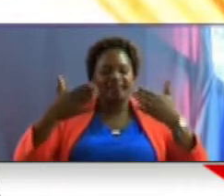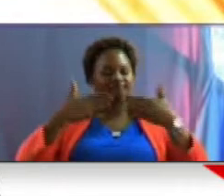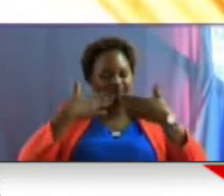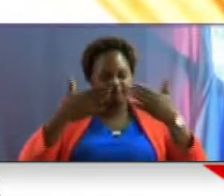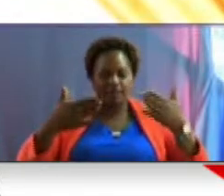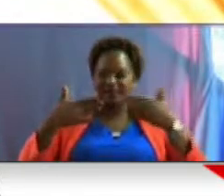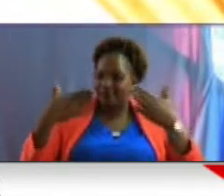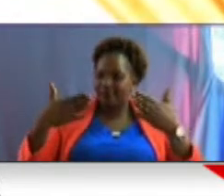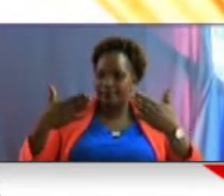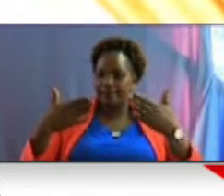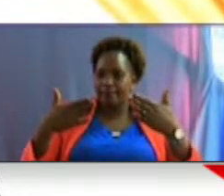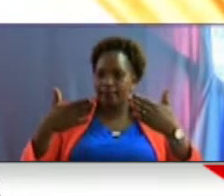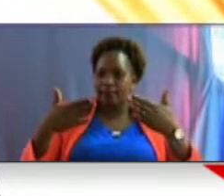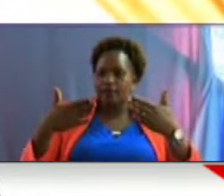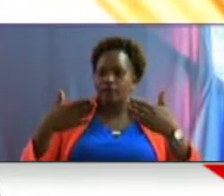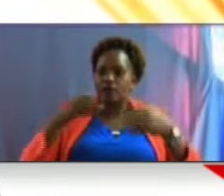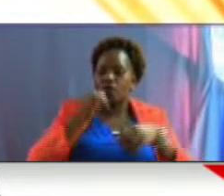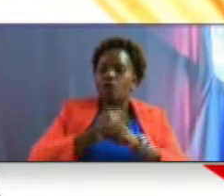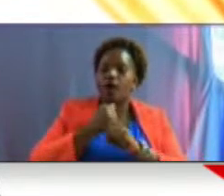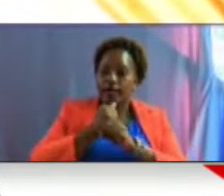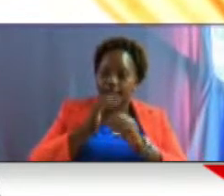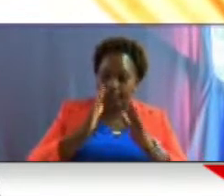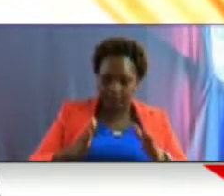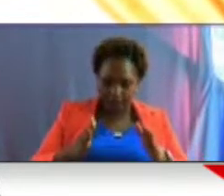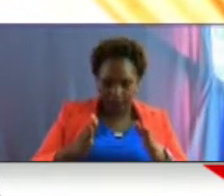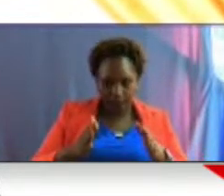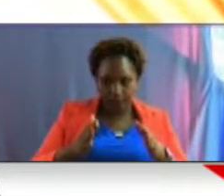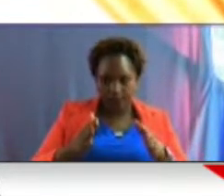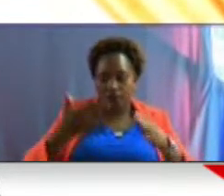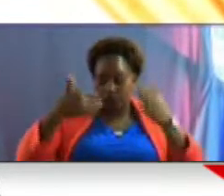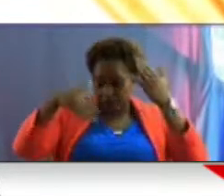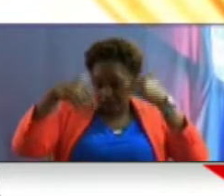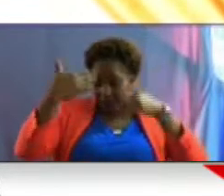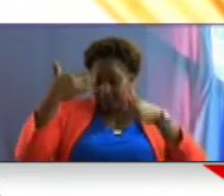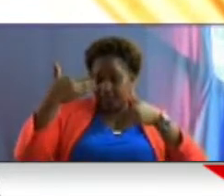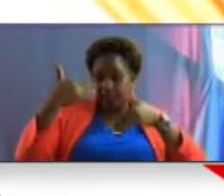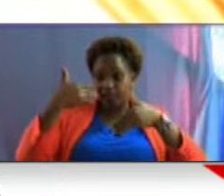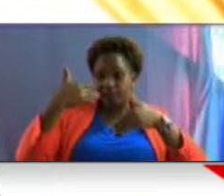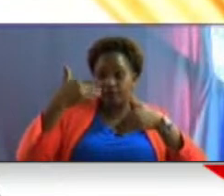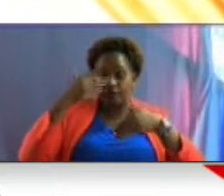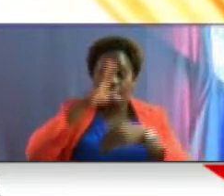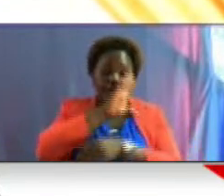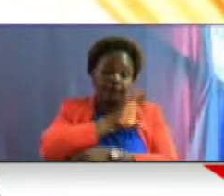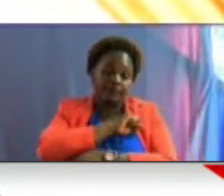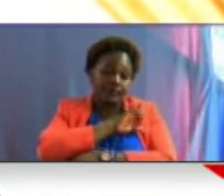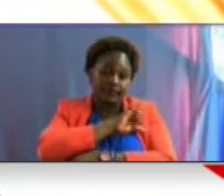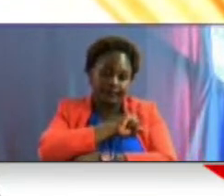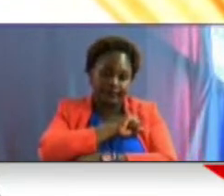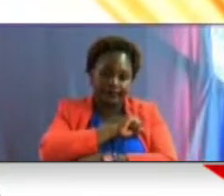appreciation to the staff of the university for being patient